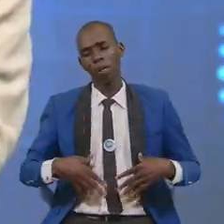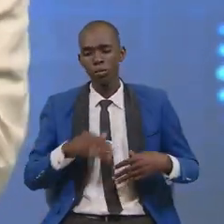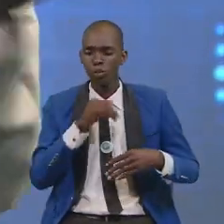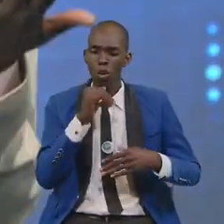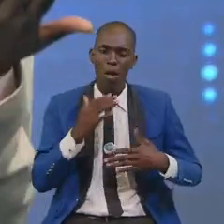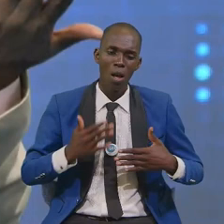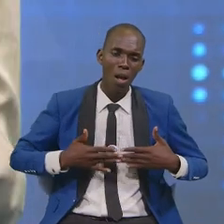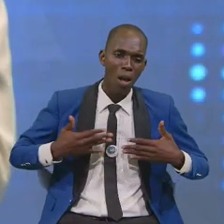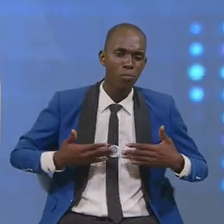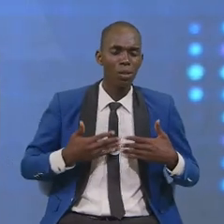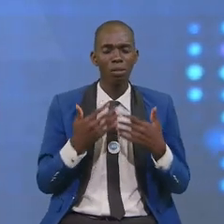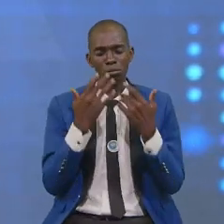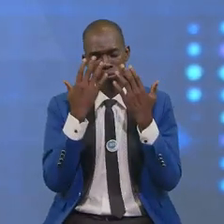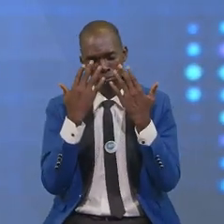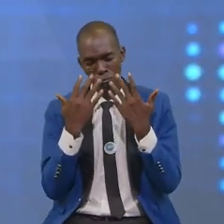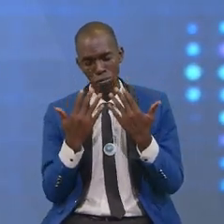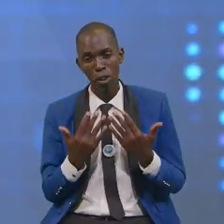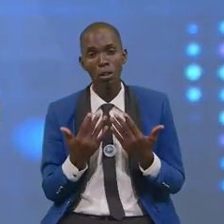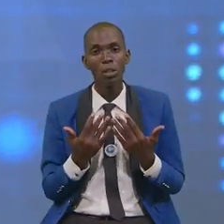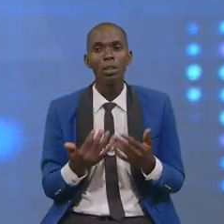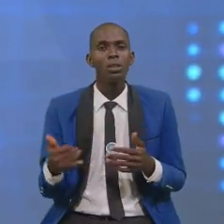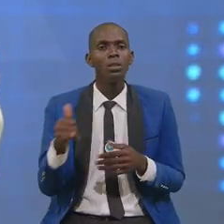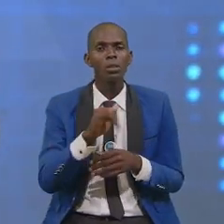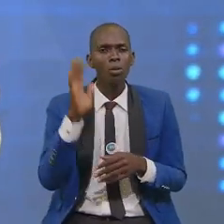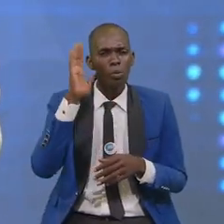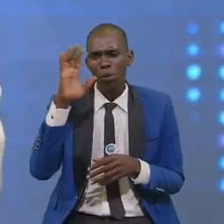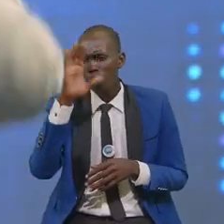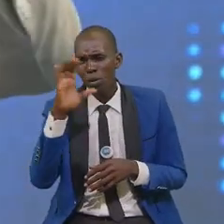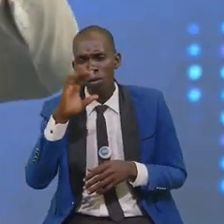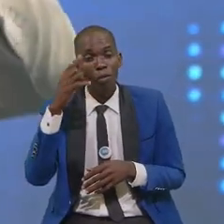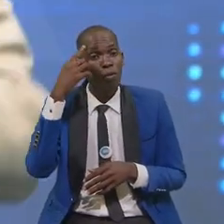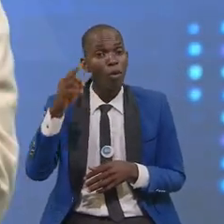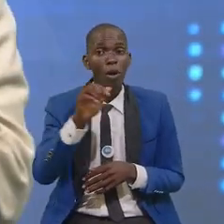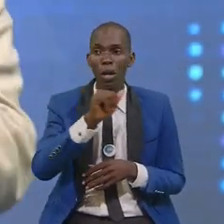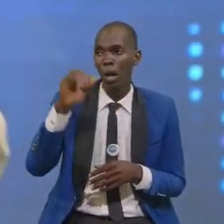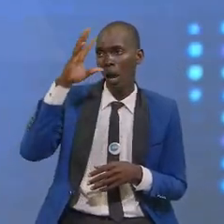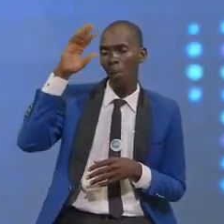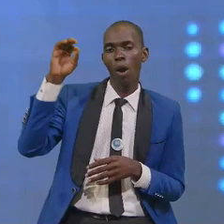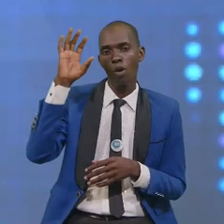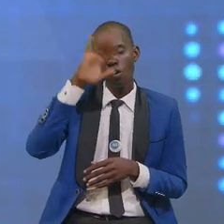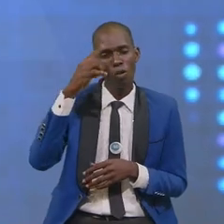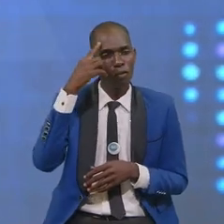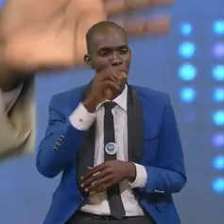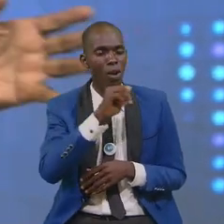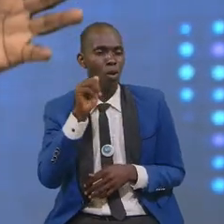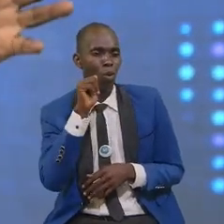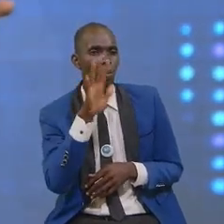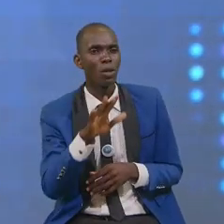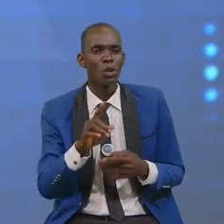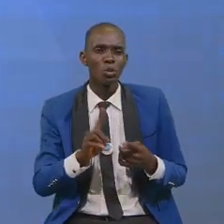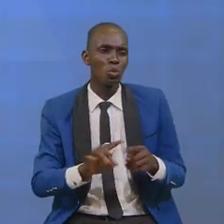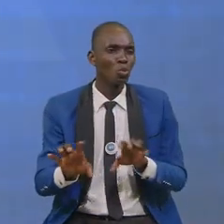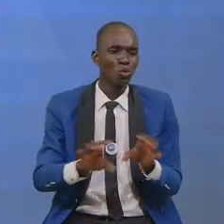and sad, they look for a man, they look for a woman to do